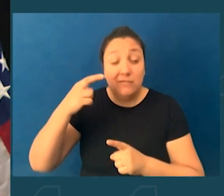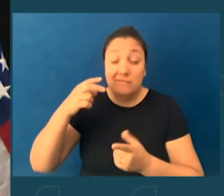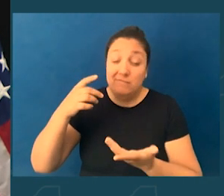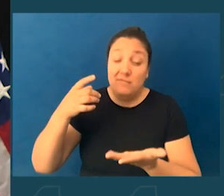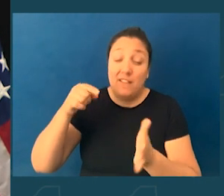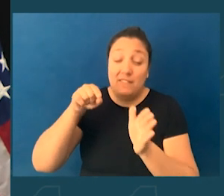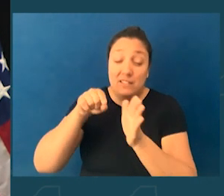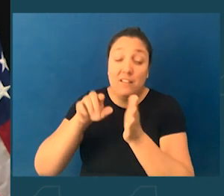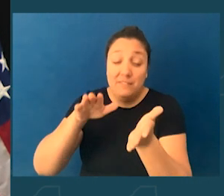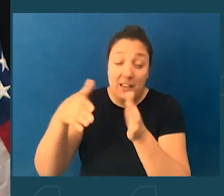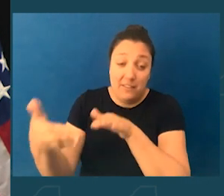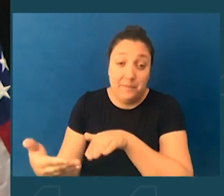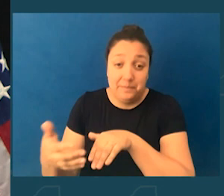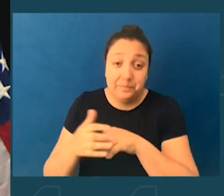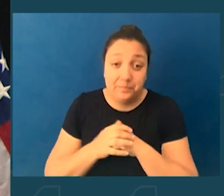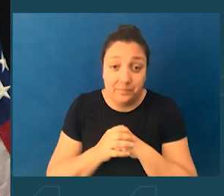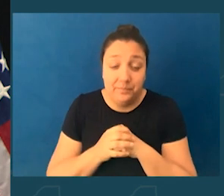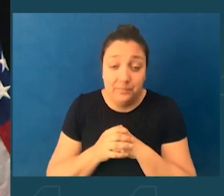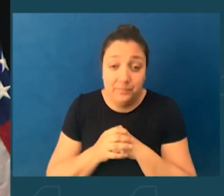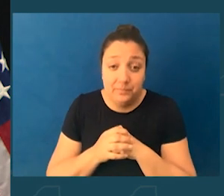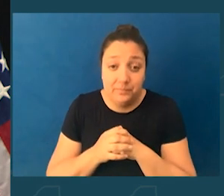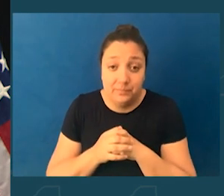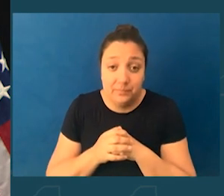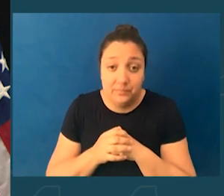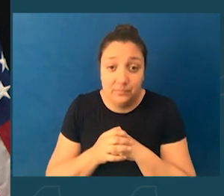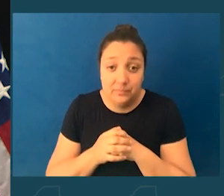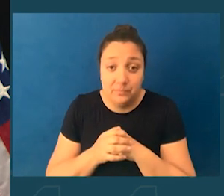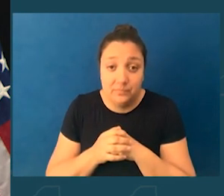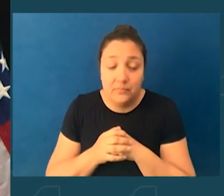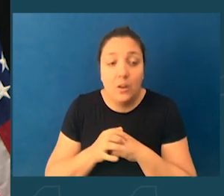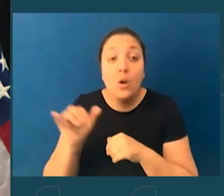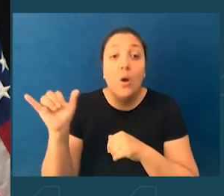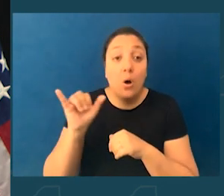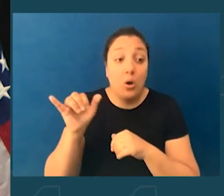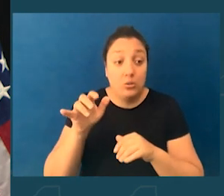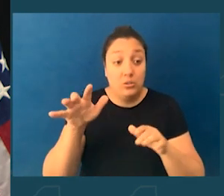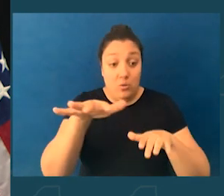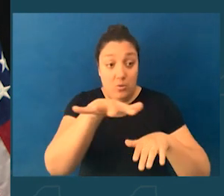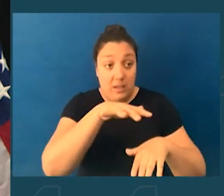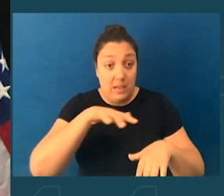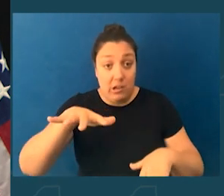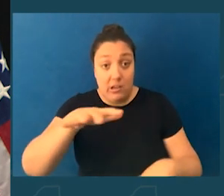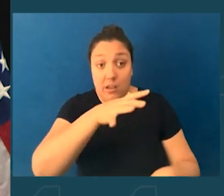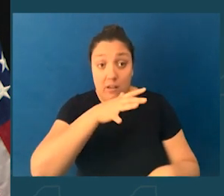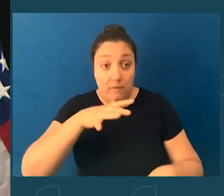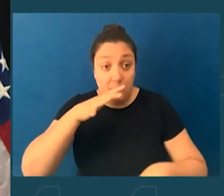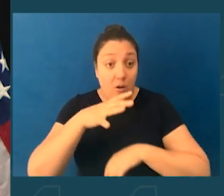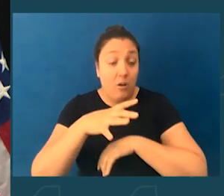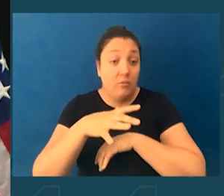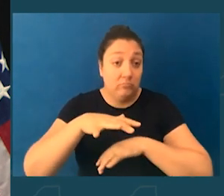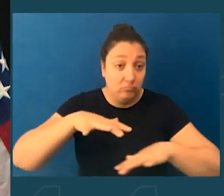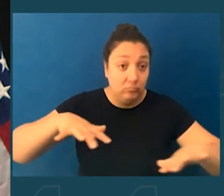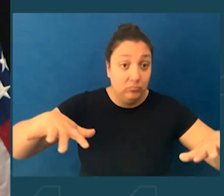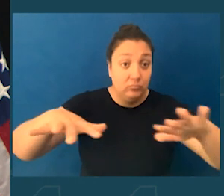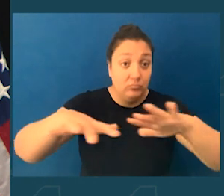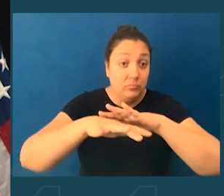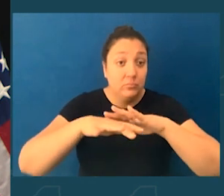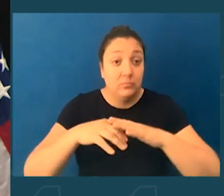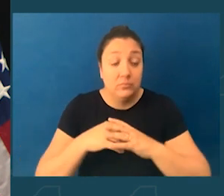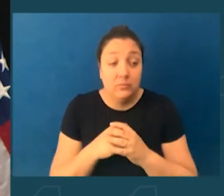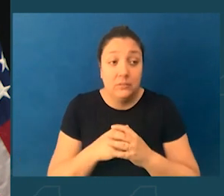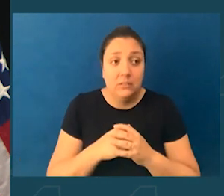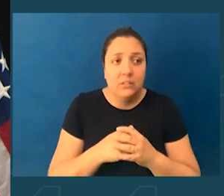After generations of healthcare challenges for people in rural communities, the negative stigma around mental health issues felt by families in